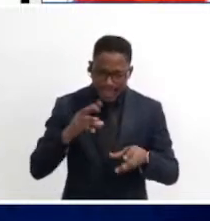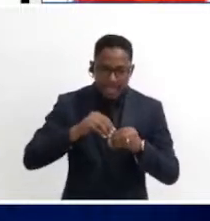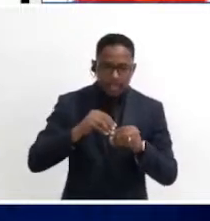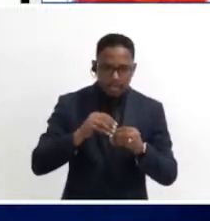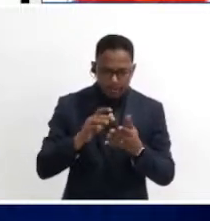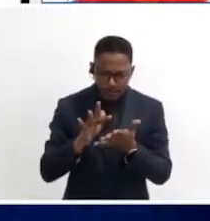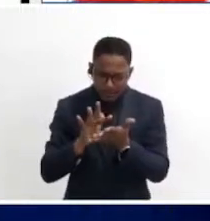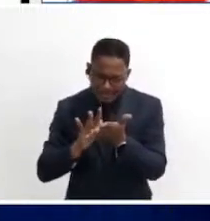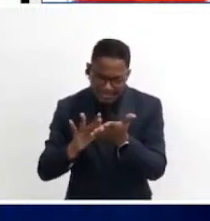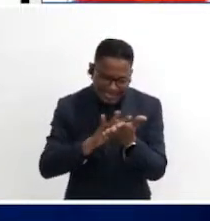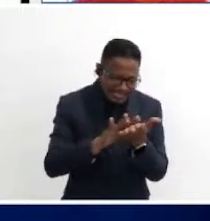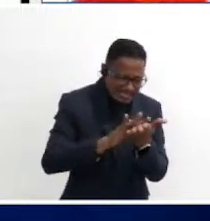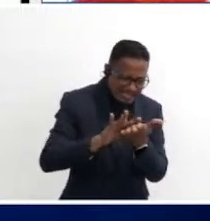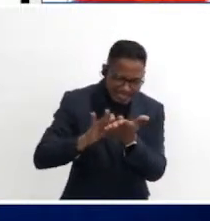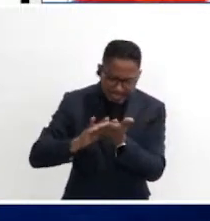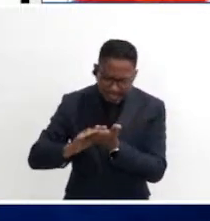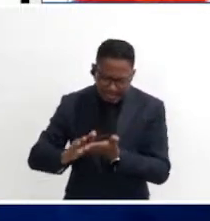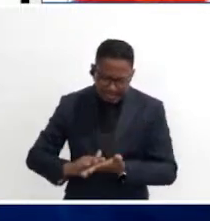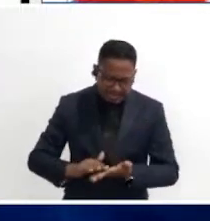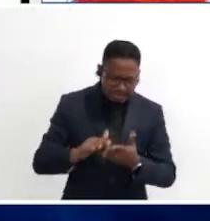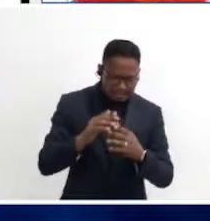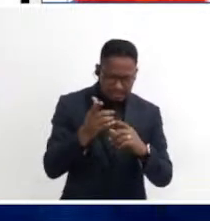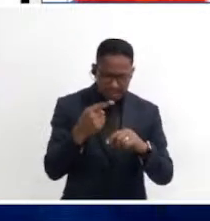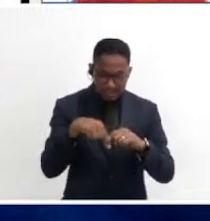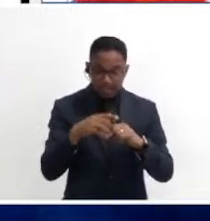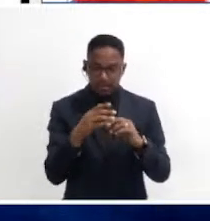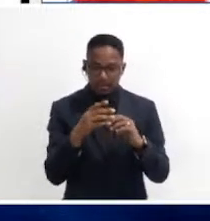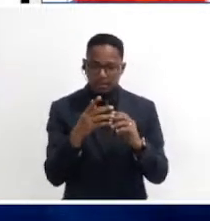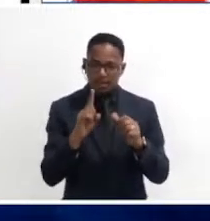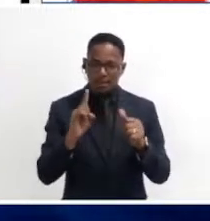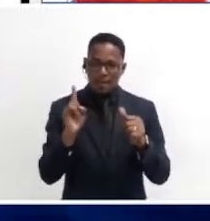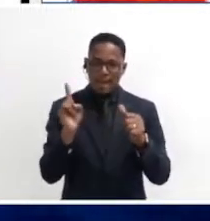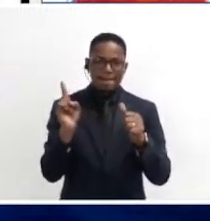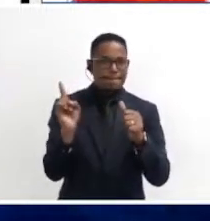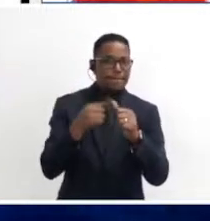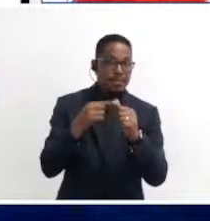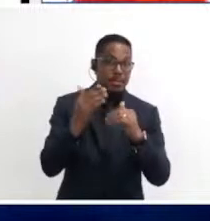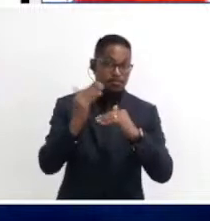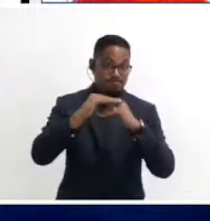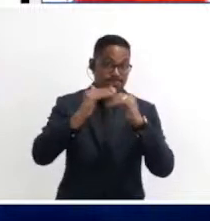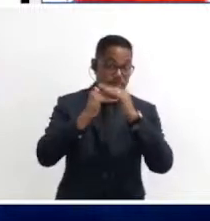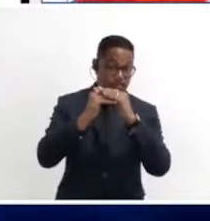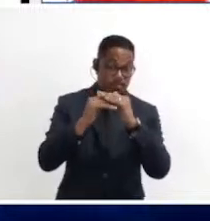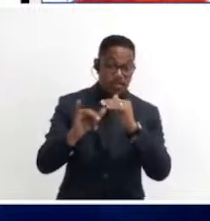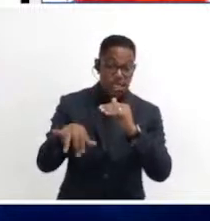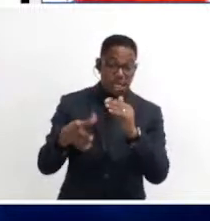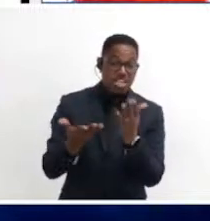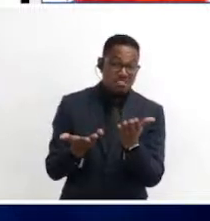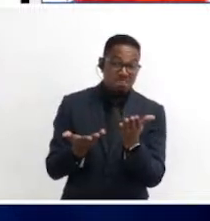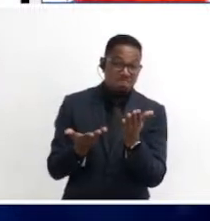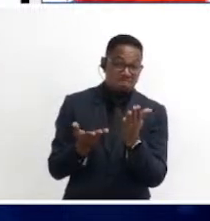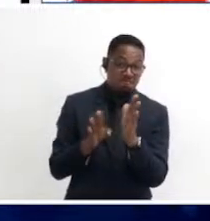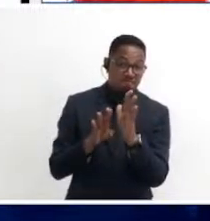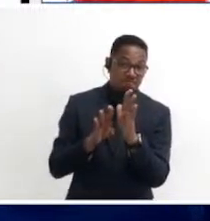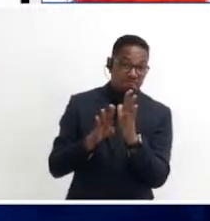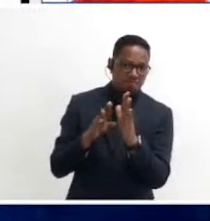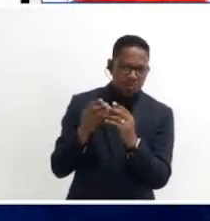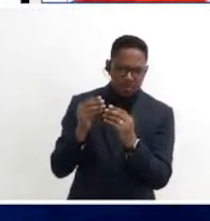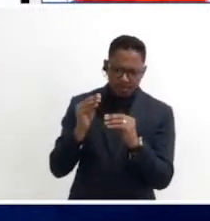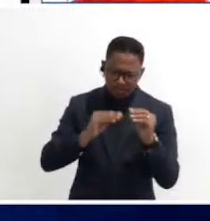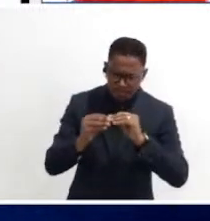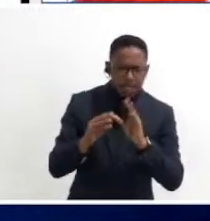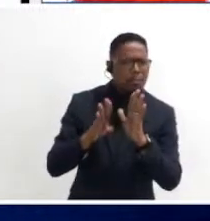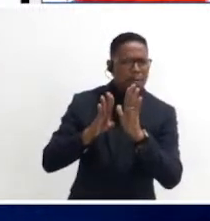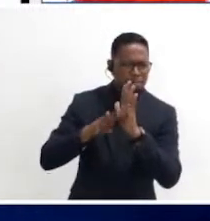but it's also the lowest cost option. So of all the devices that are made today, the